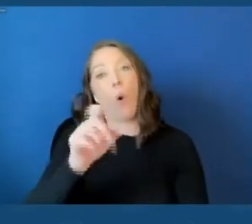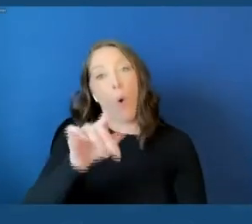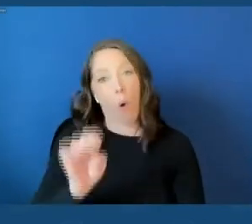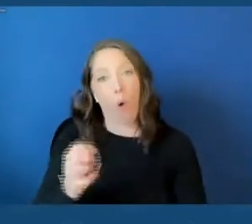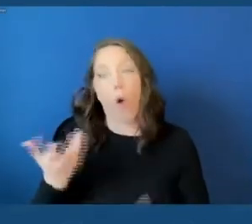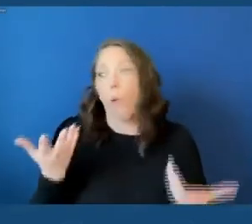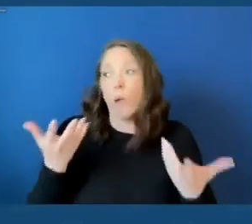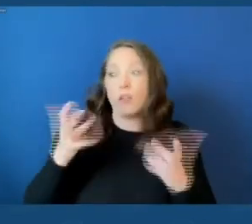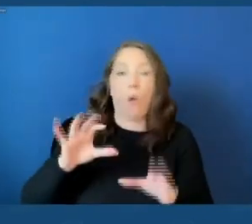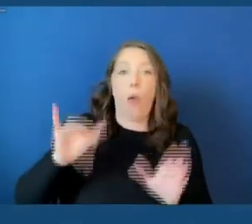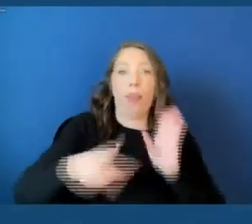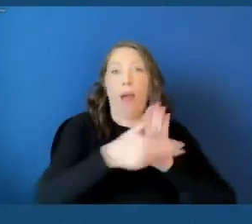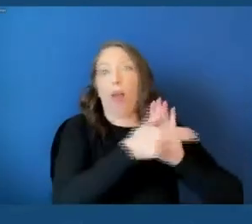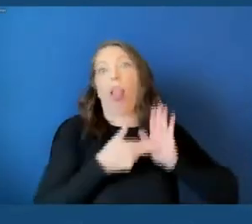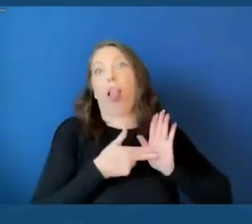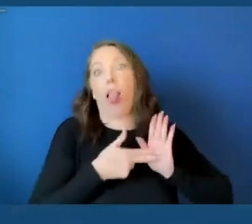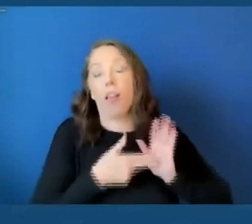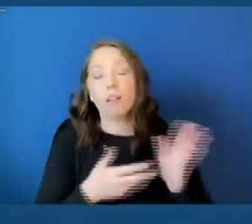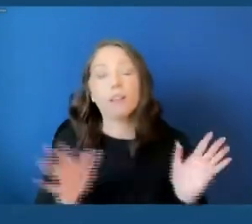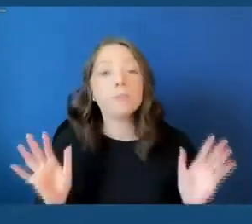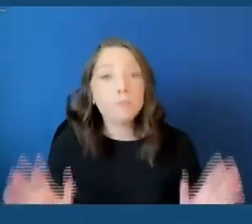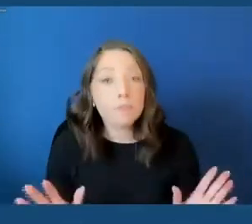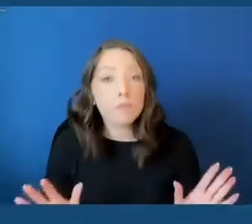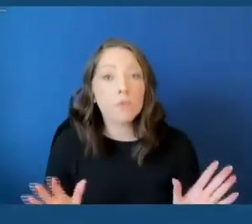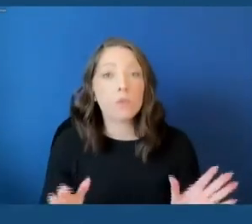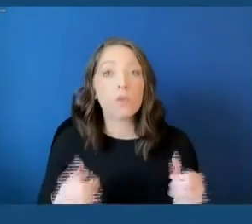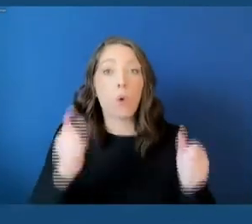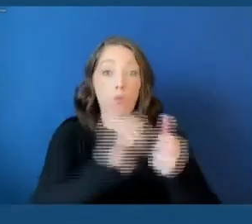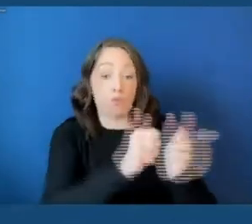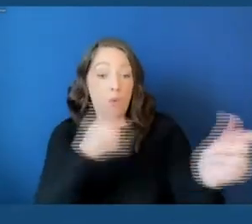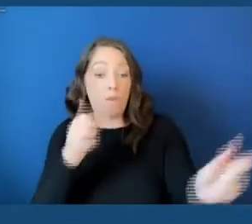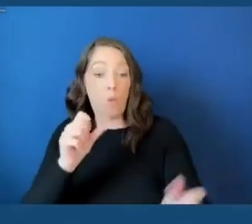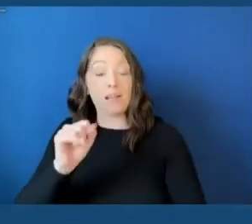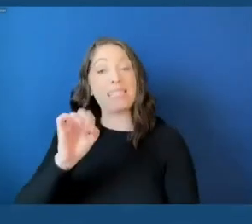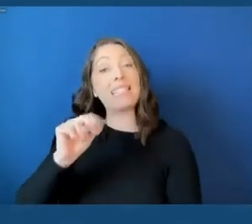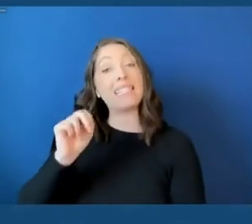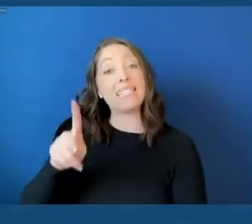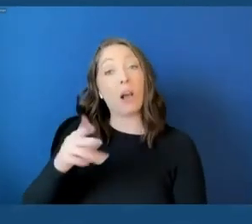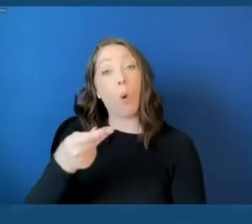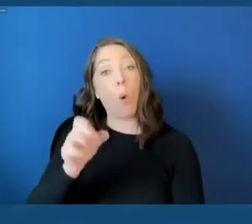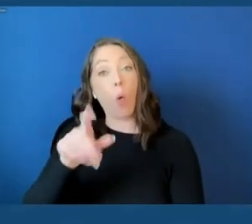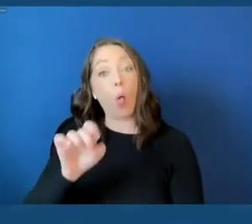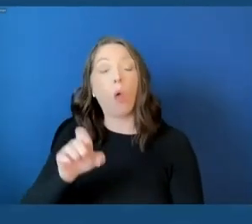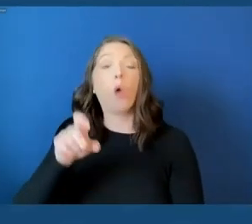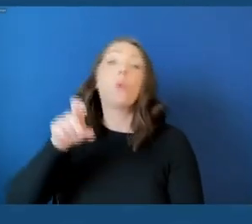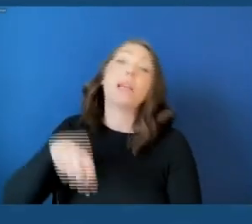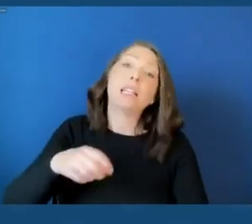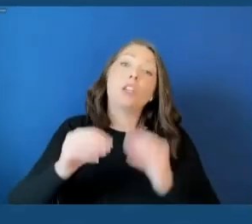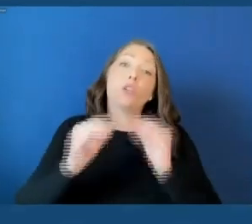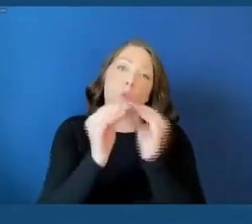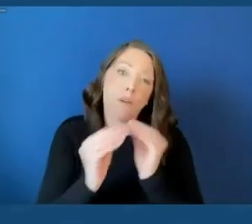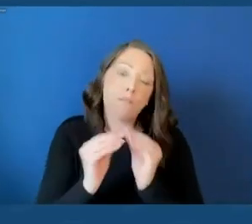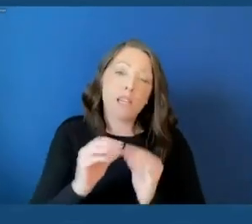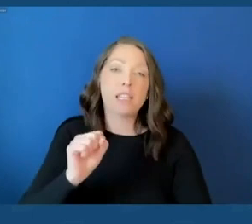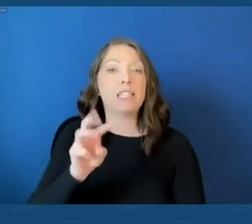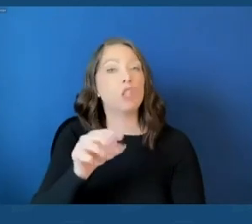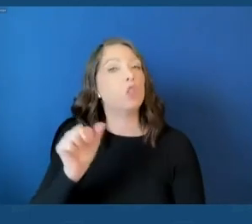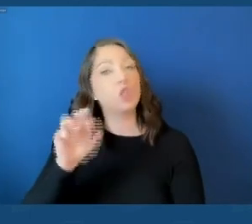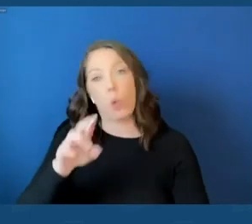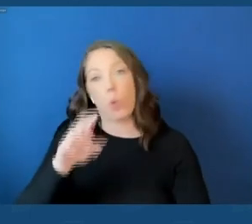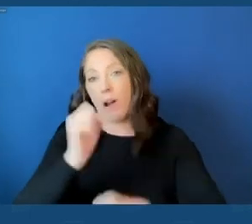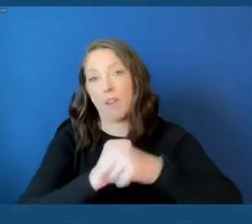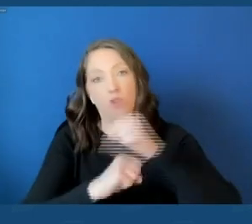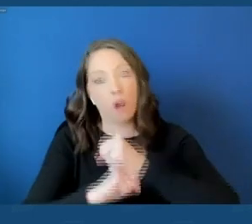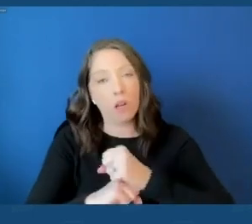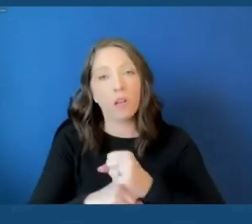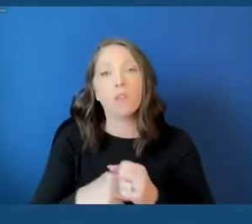world. So in order to avoid sinkholes, we need to fix that sewer infrastructure. It used to be out of sight, out of